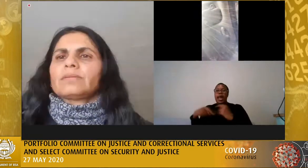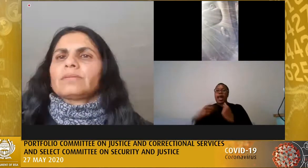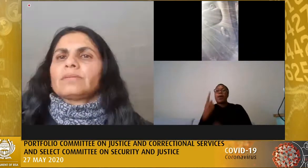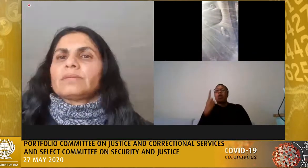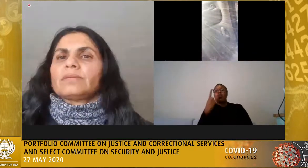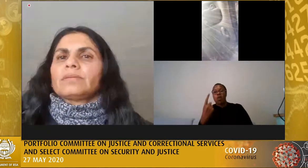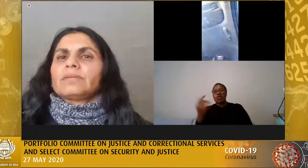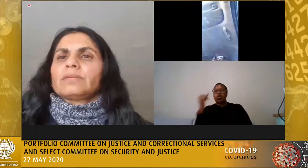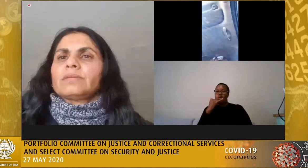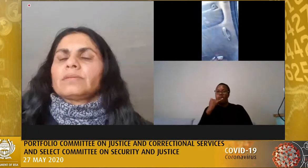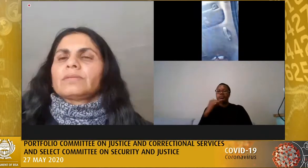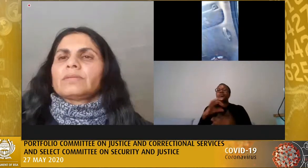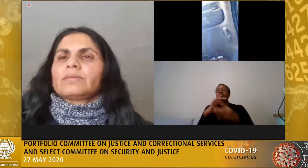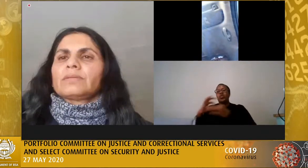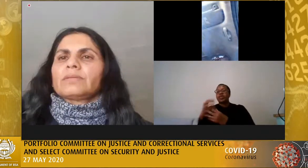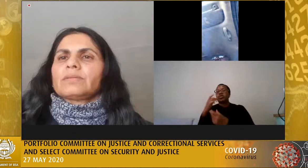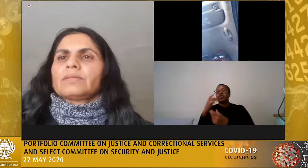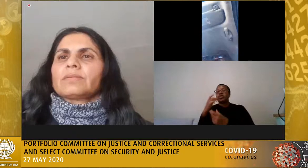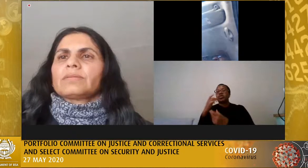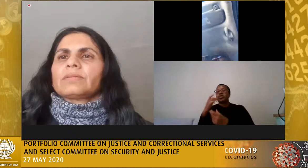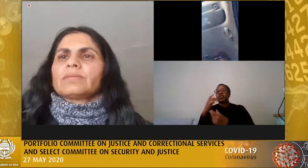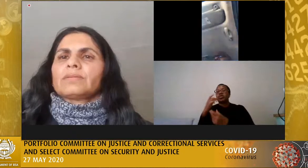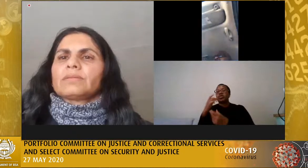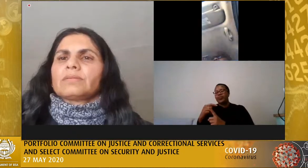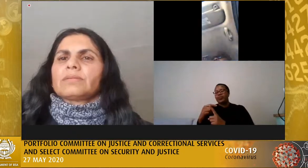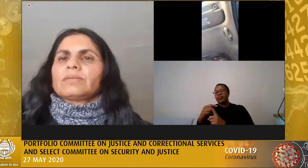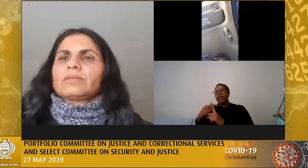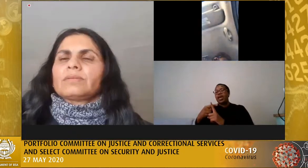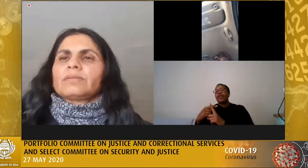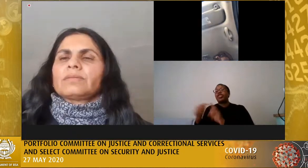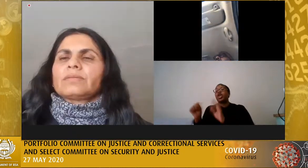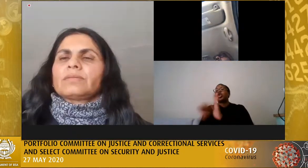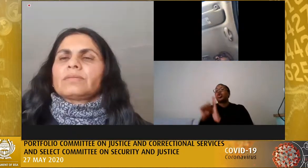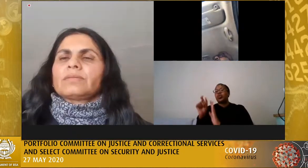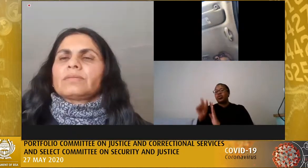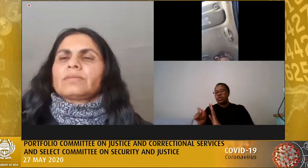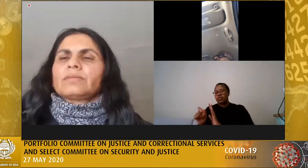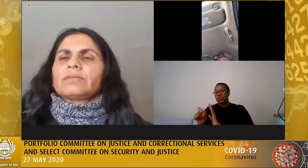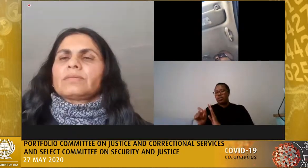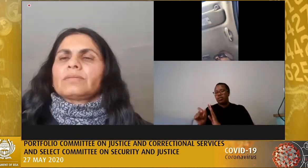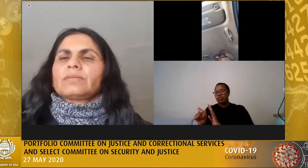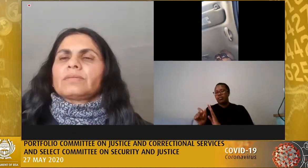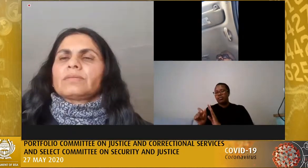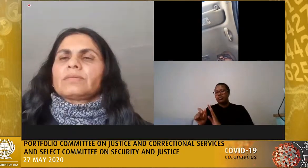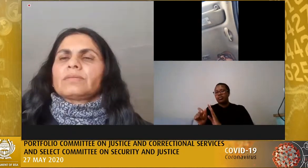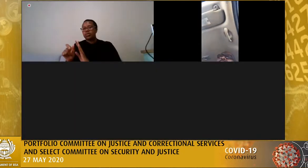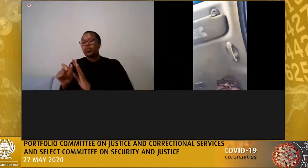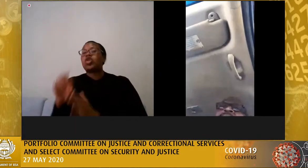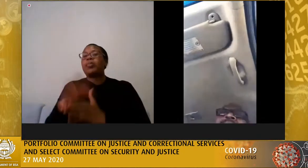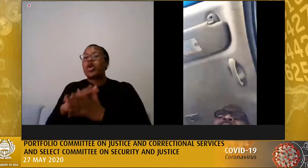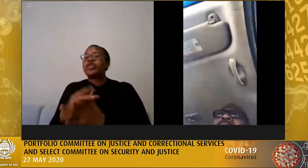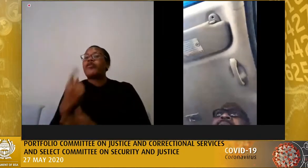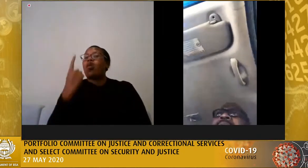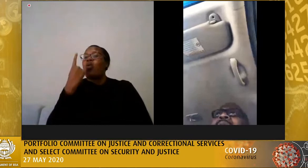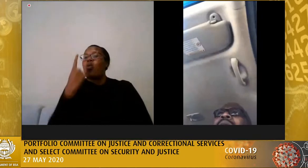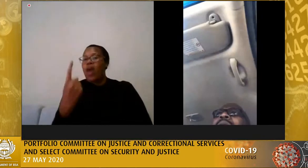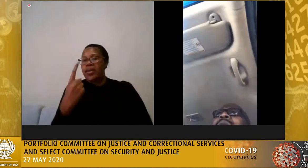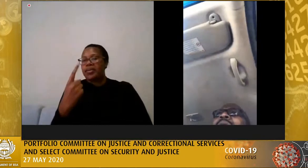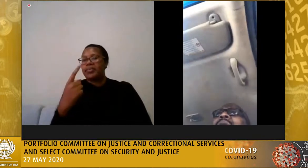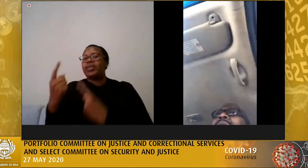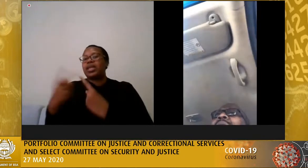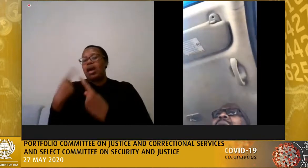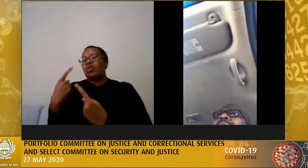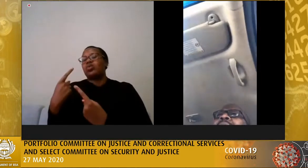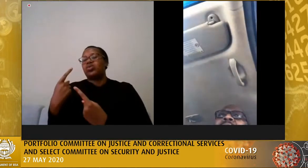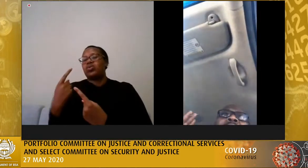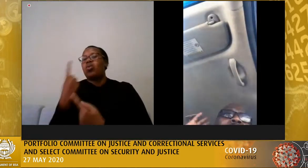the accused, and on the view of that it's only one count, and